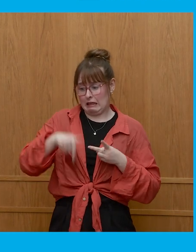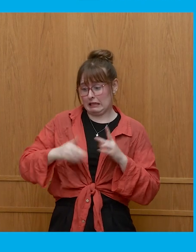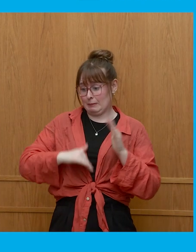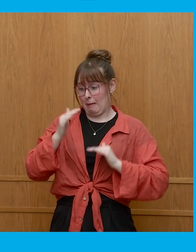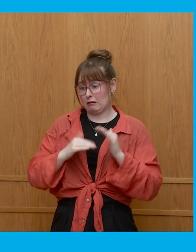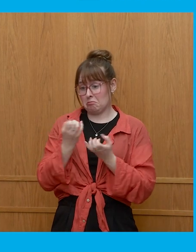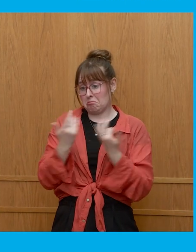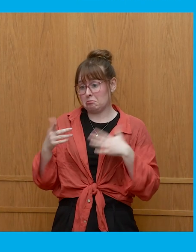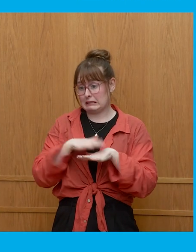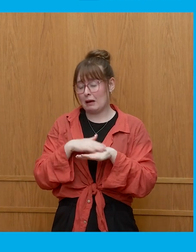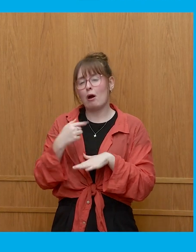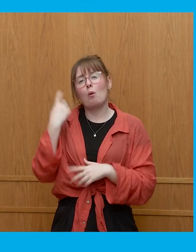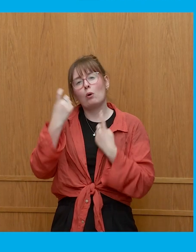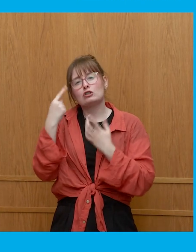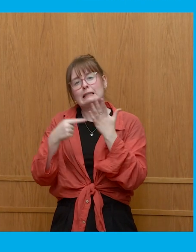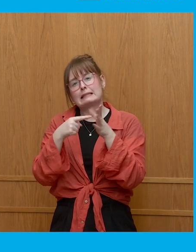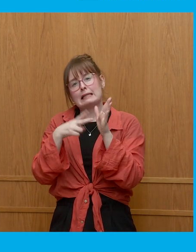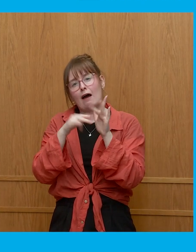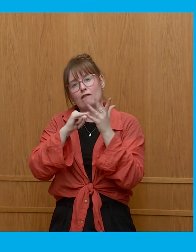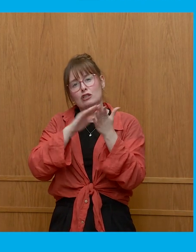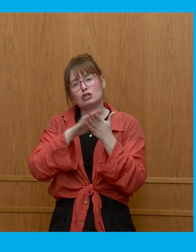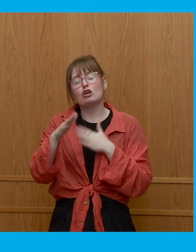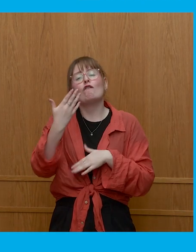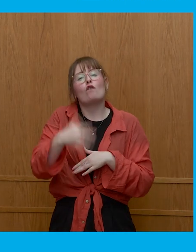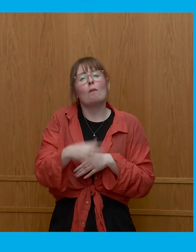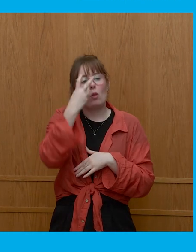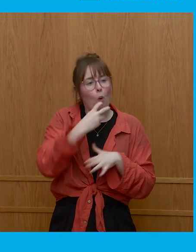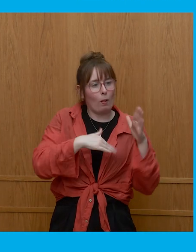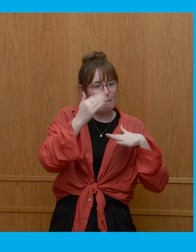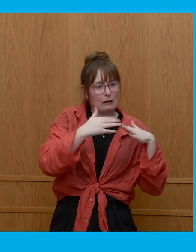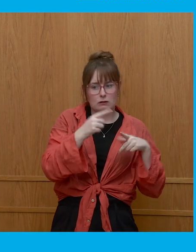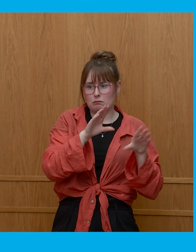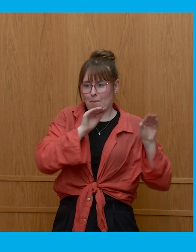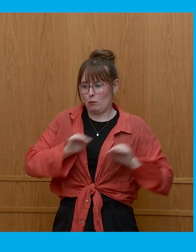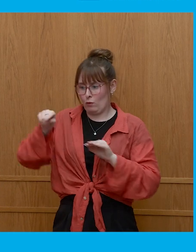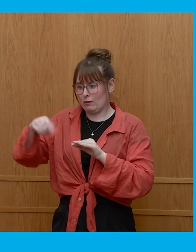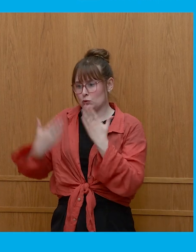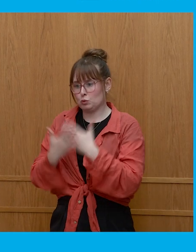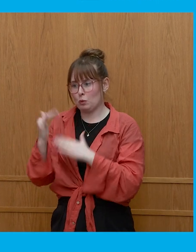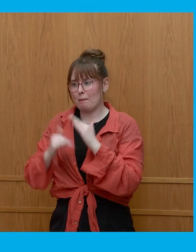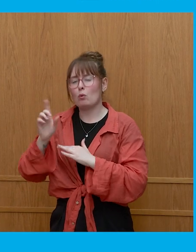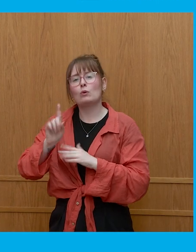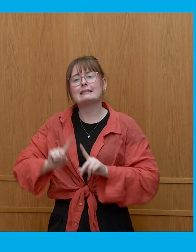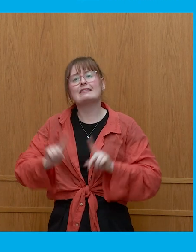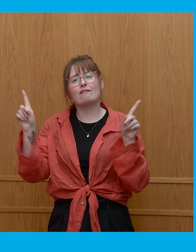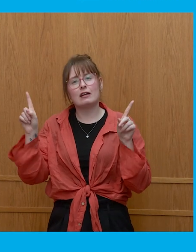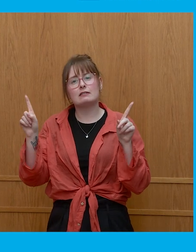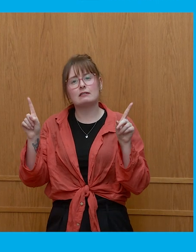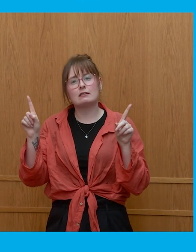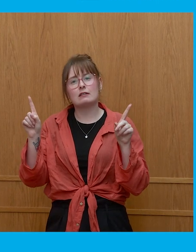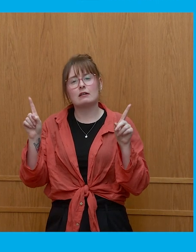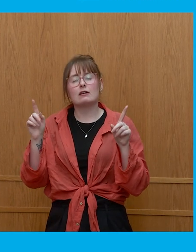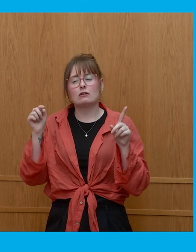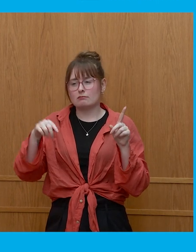and I wonder, Tavish, from working in that building and then coming to this building, what's the difference in this country? We tend to make do and